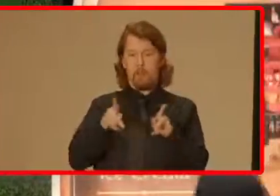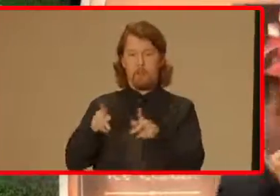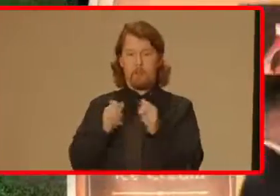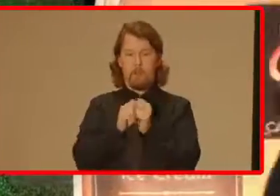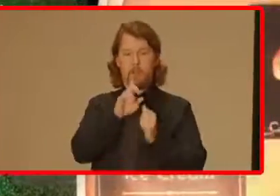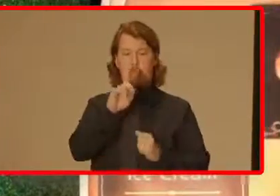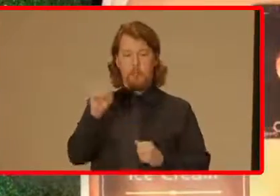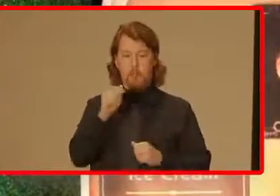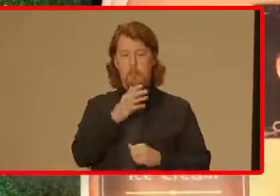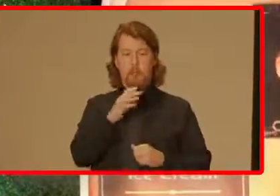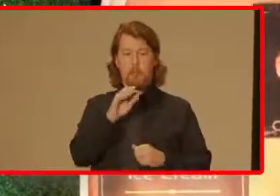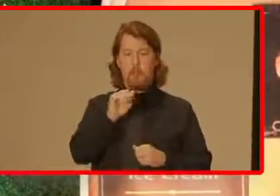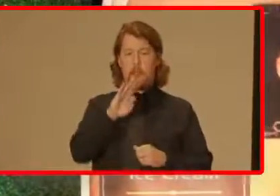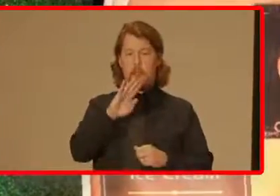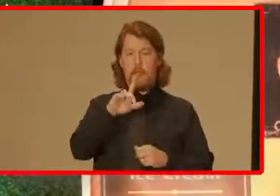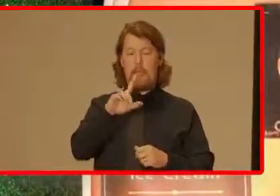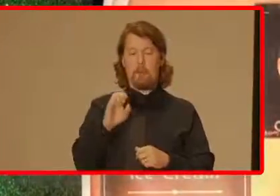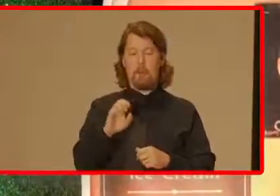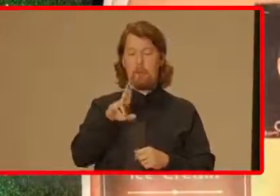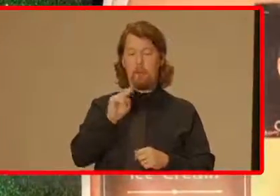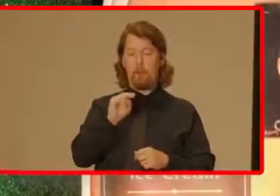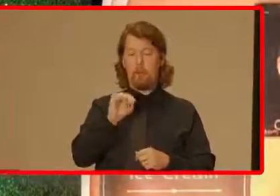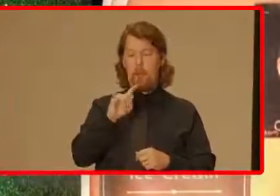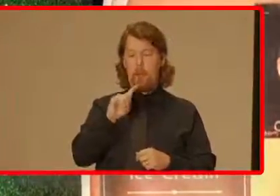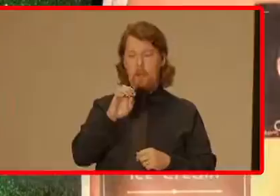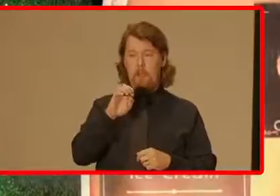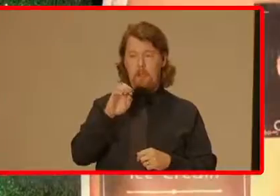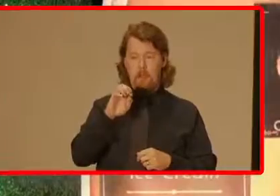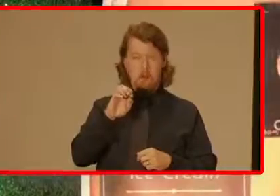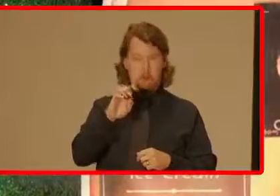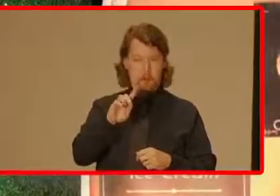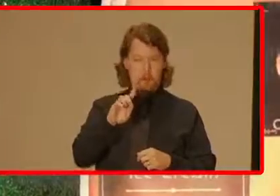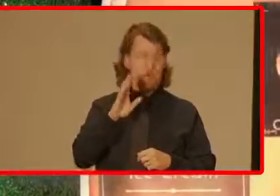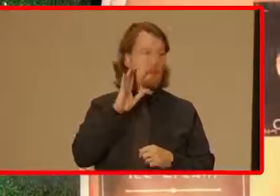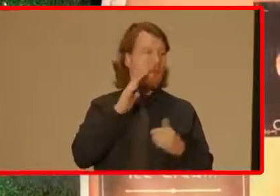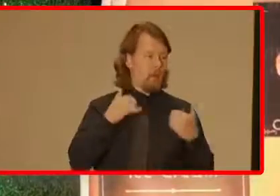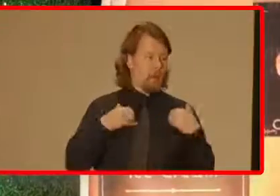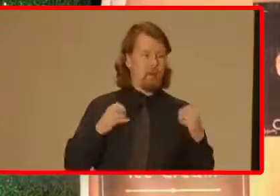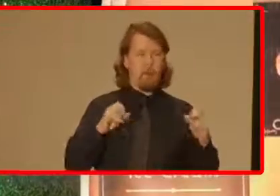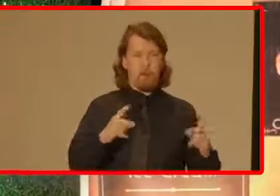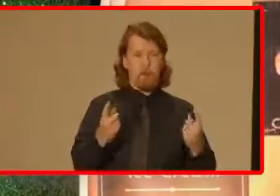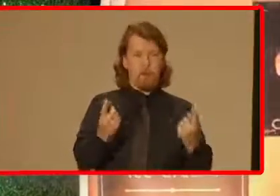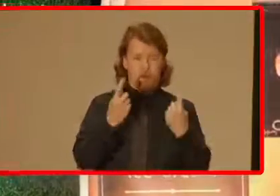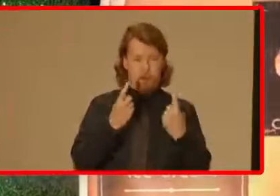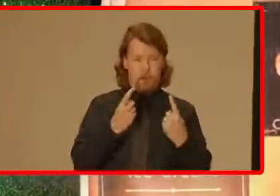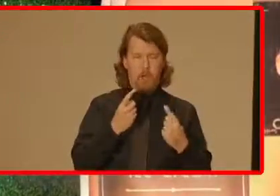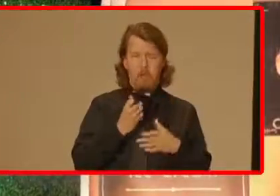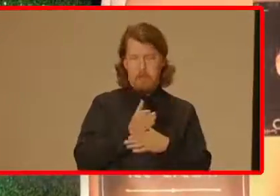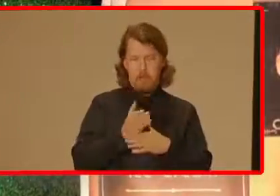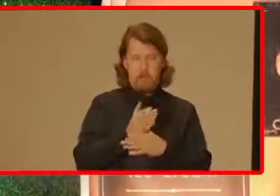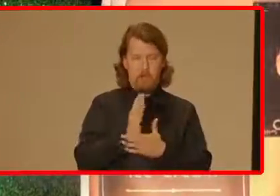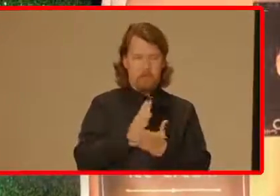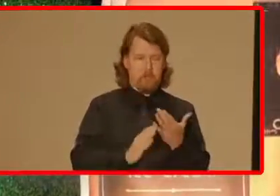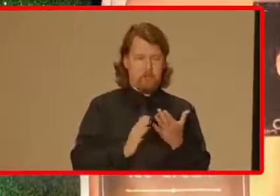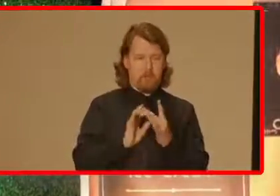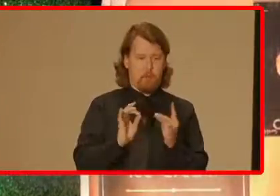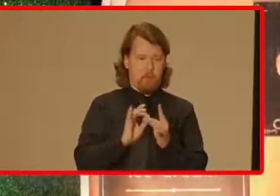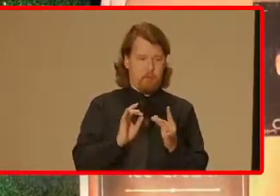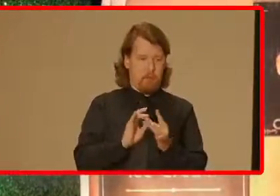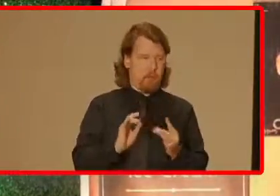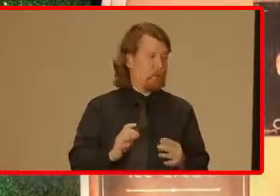ABLE United will all have an opportunity to come to the podium and share some remarks.